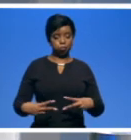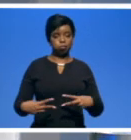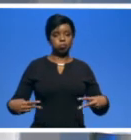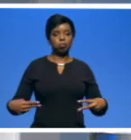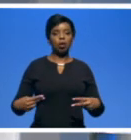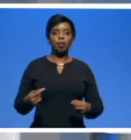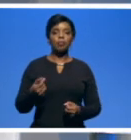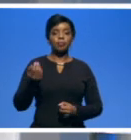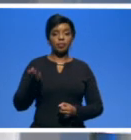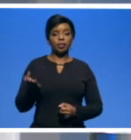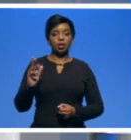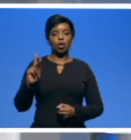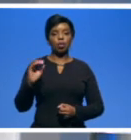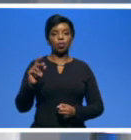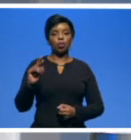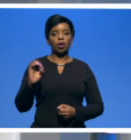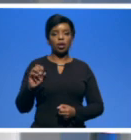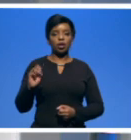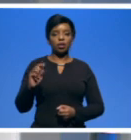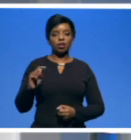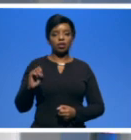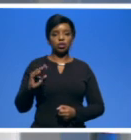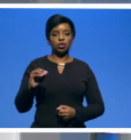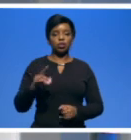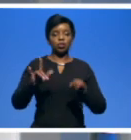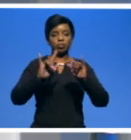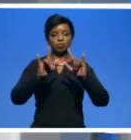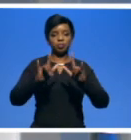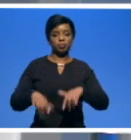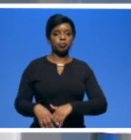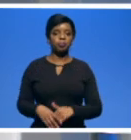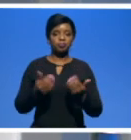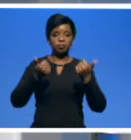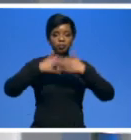From me, Koketso Kokisiku, it's goodbye and see you soon. Good night.